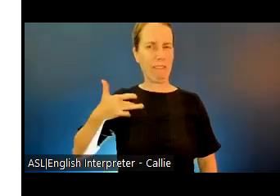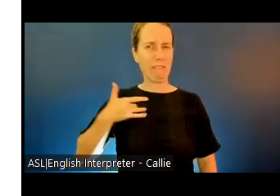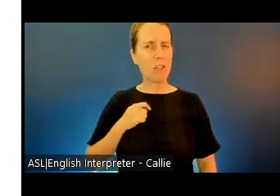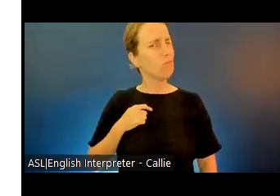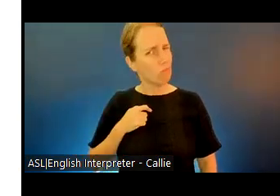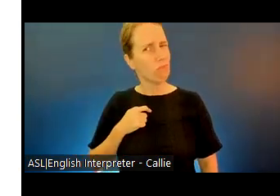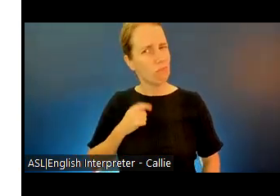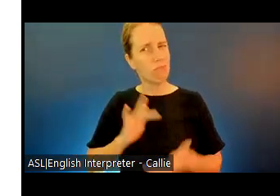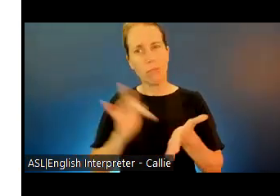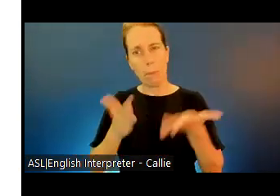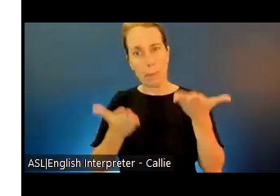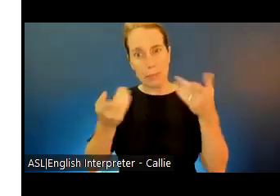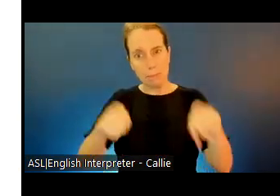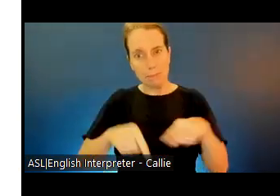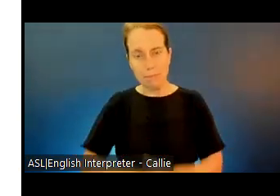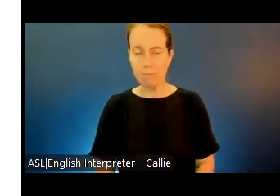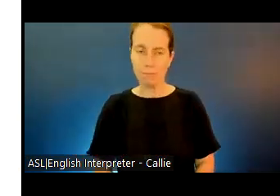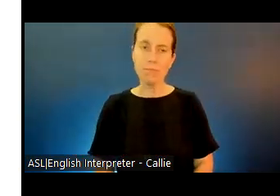well. Next slide, please.